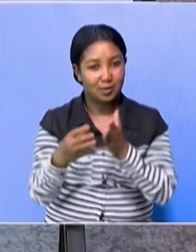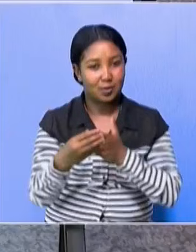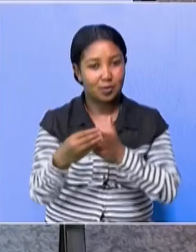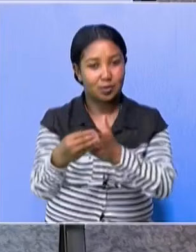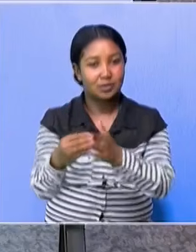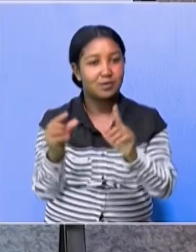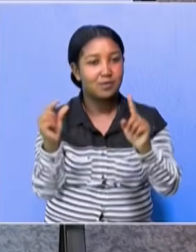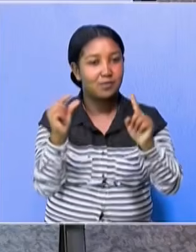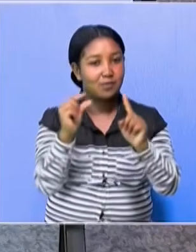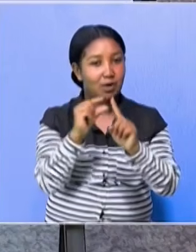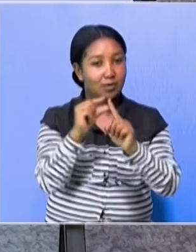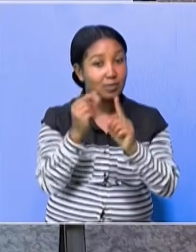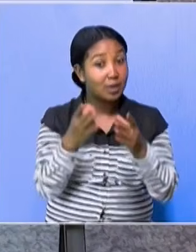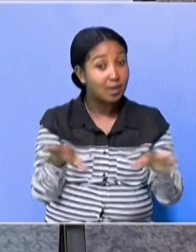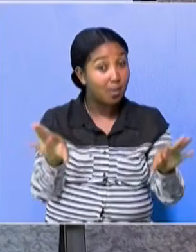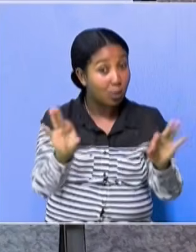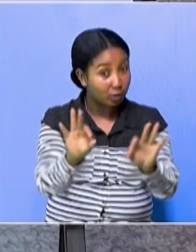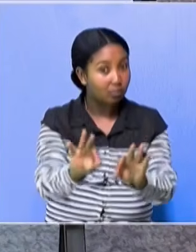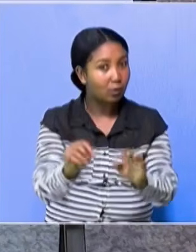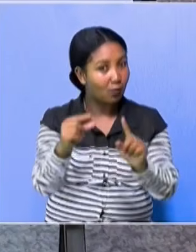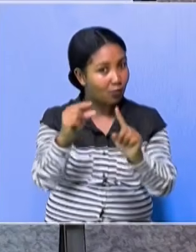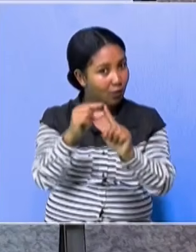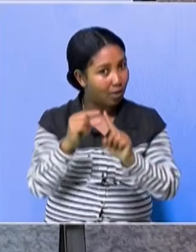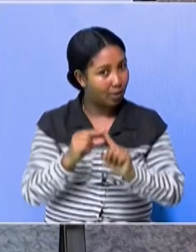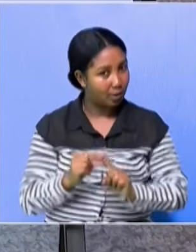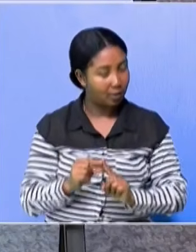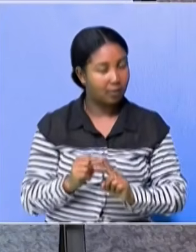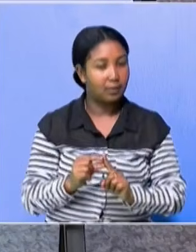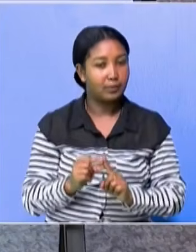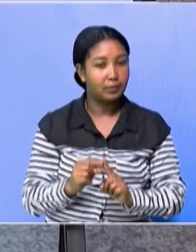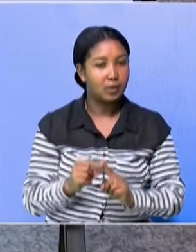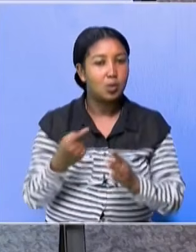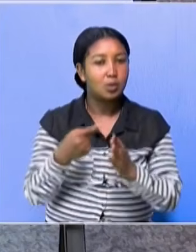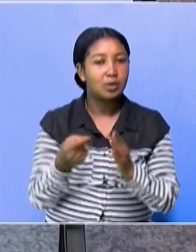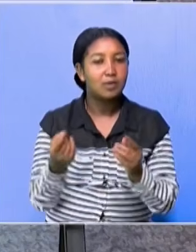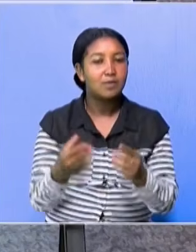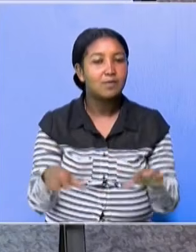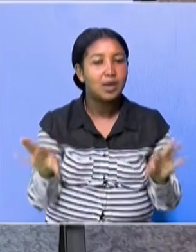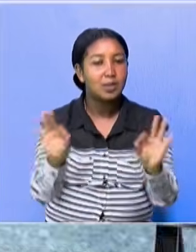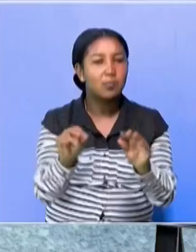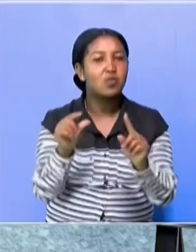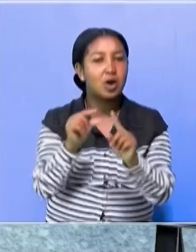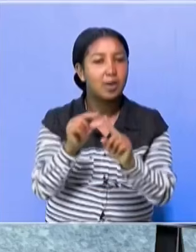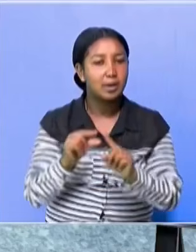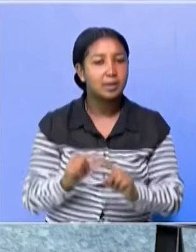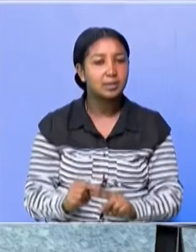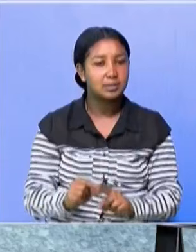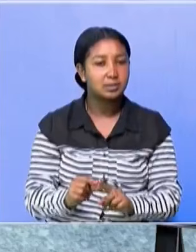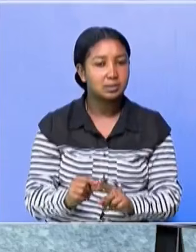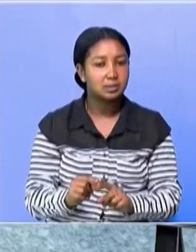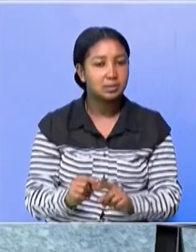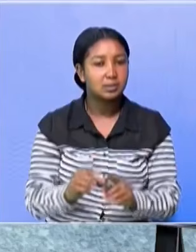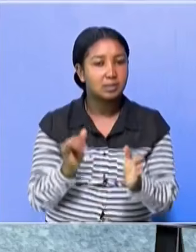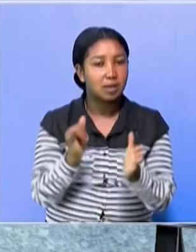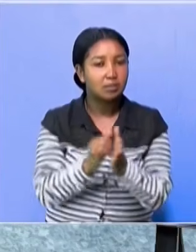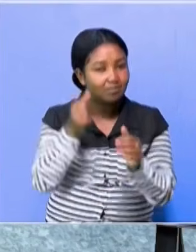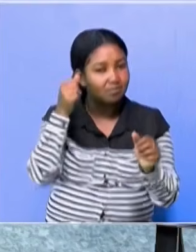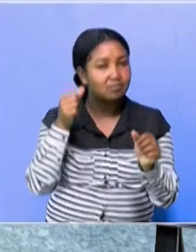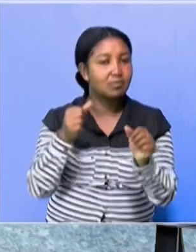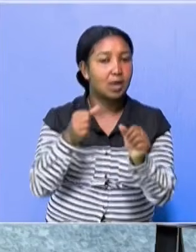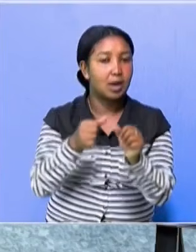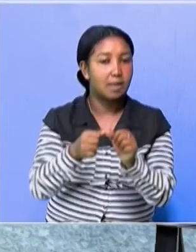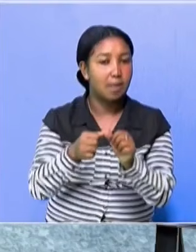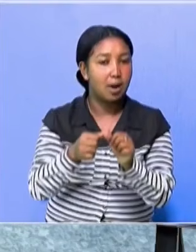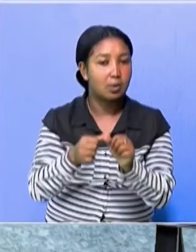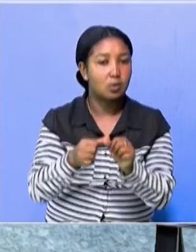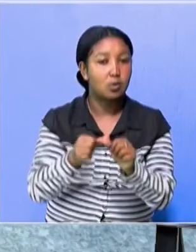vocabulary. Very important part is vocabulary. Yeah. What are very important vocabularies that we have to bear in mind